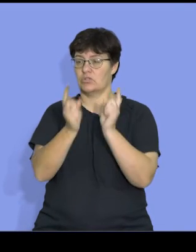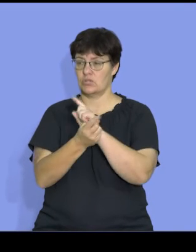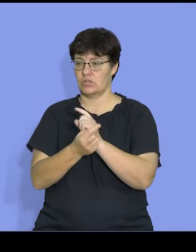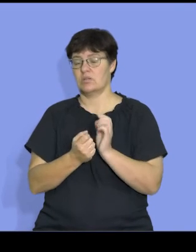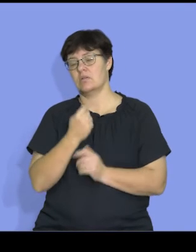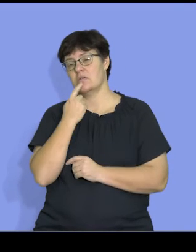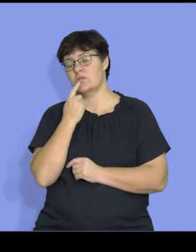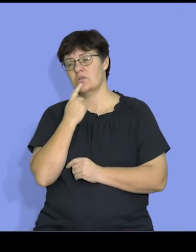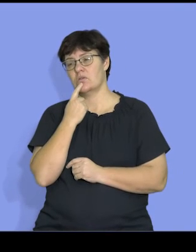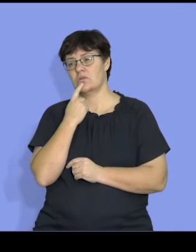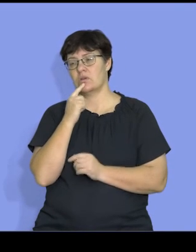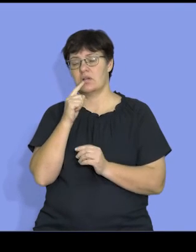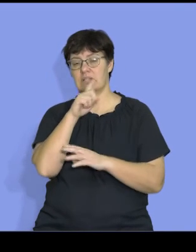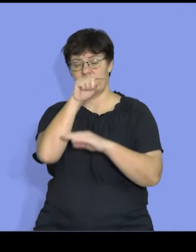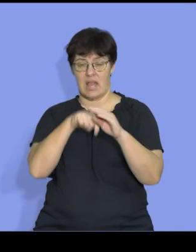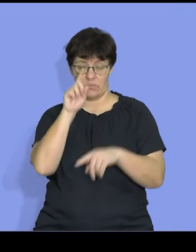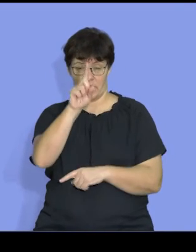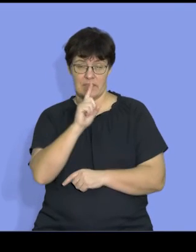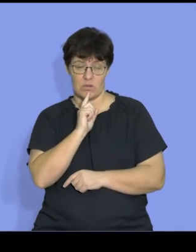we divide it by 1,000, which is